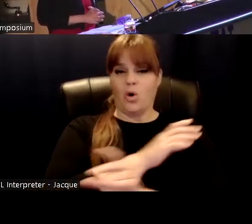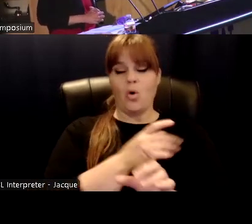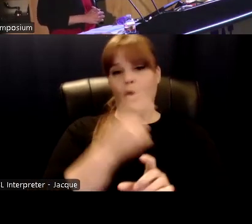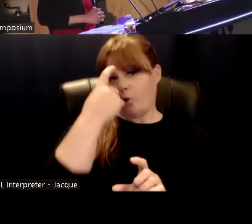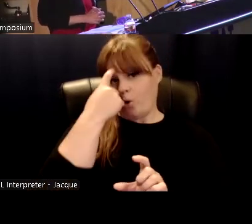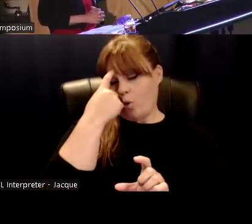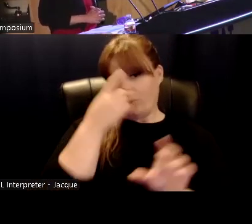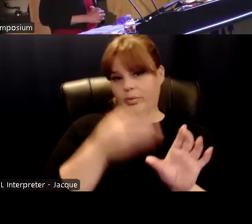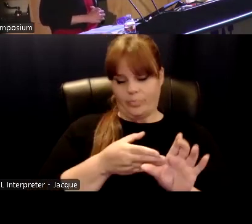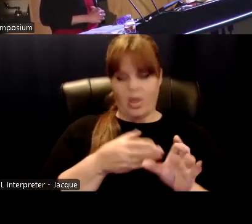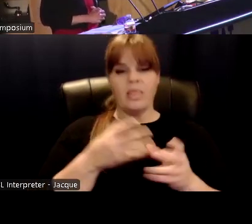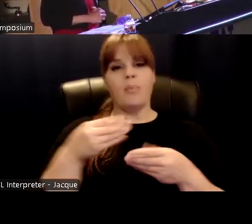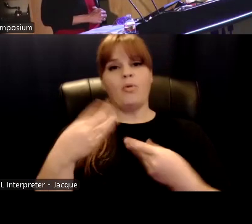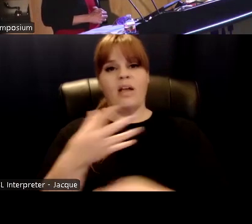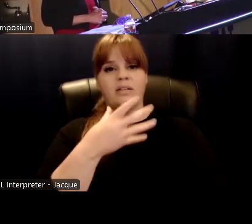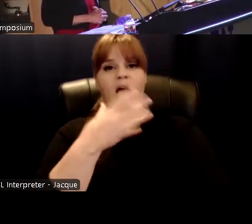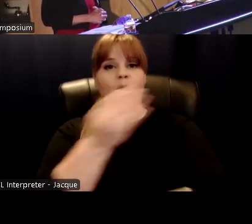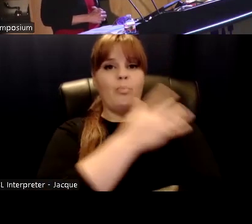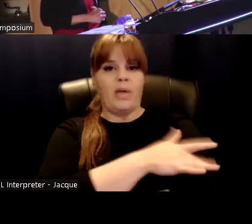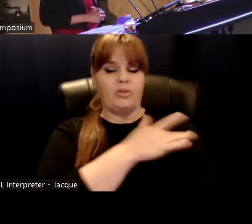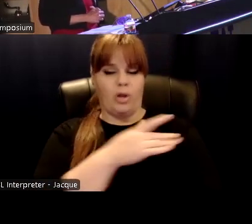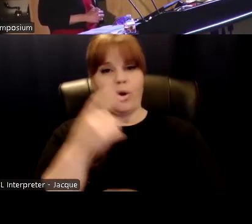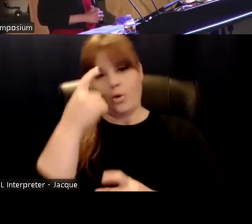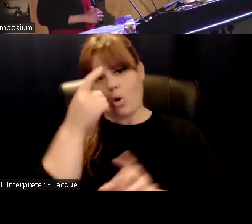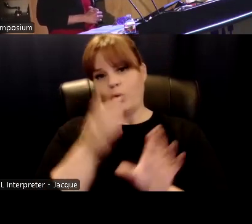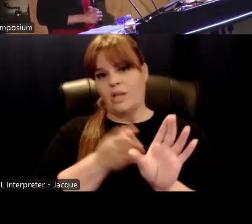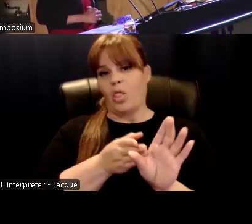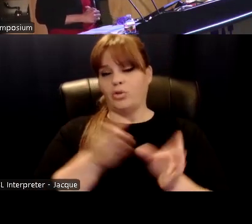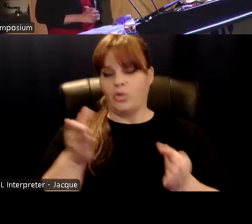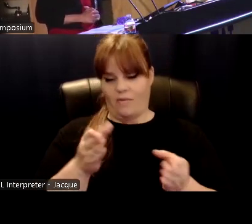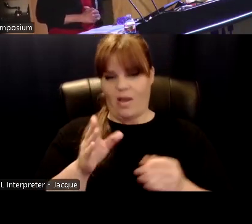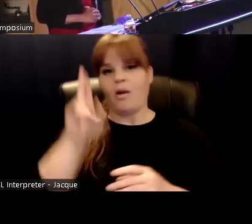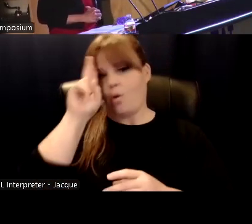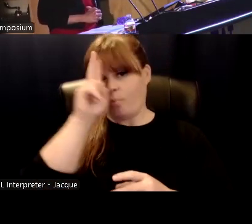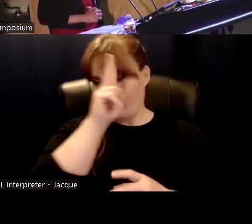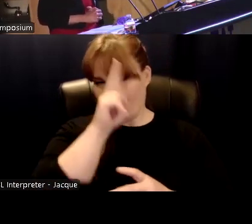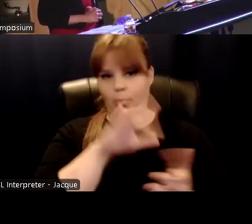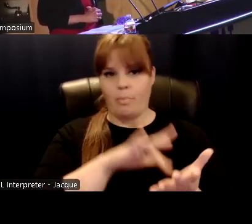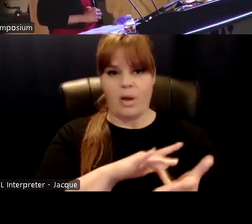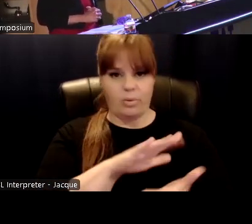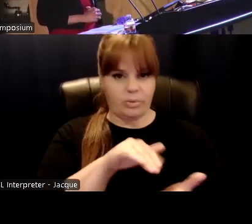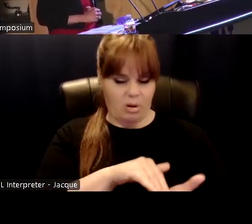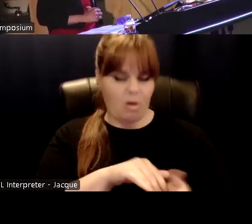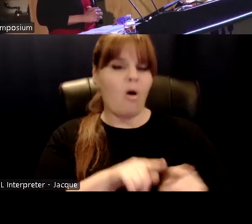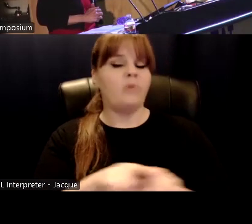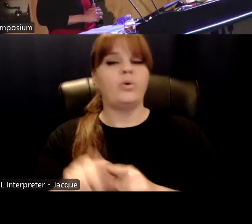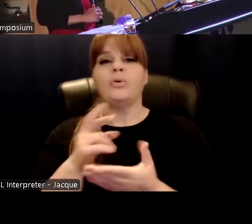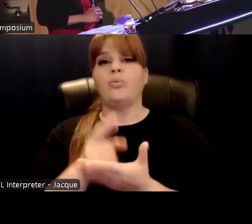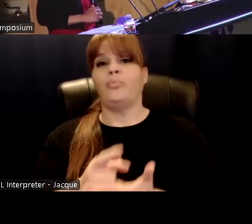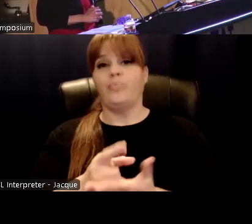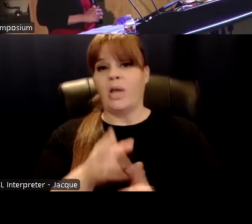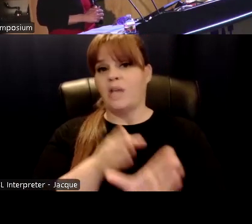outpatient neuropsychology services at Harborview Medical Center and also serves as the rehabilitation